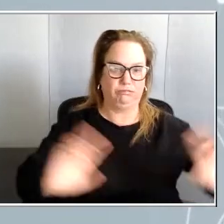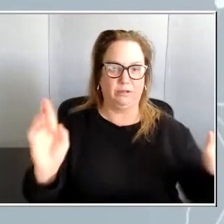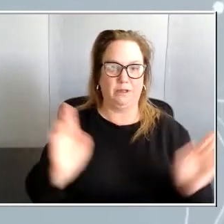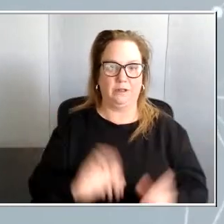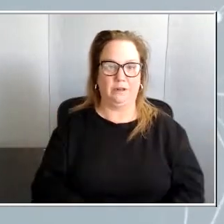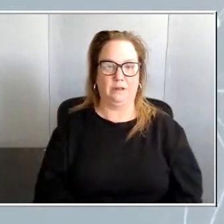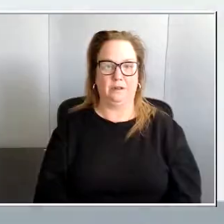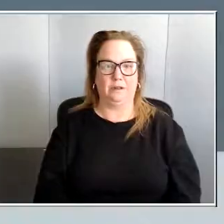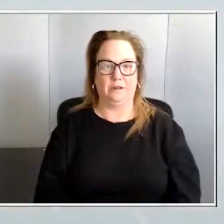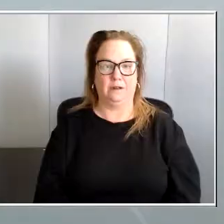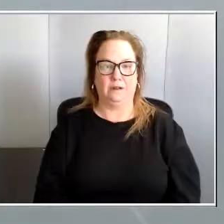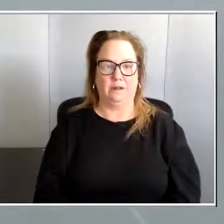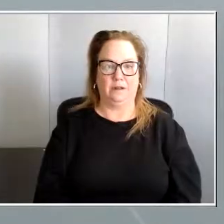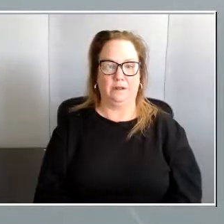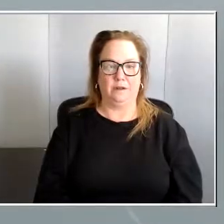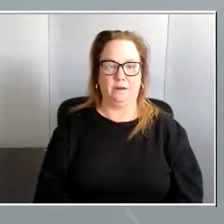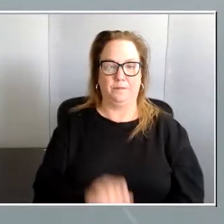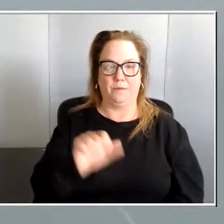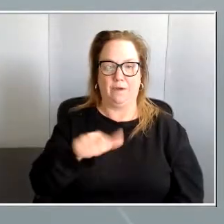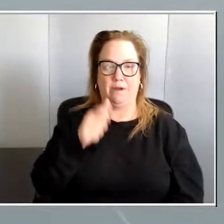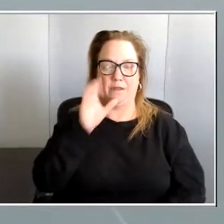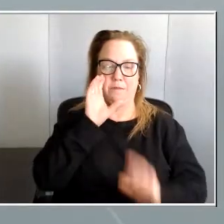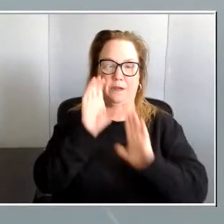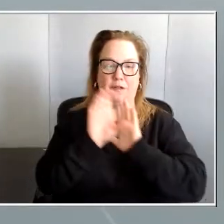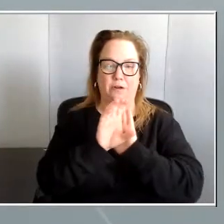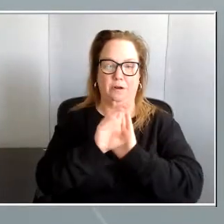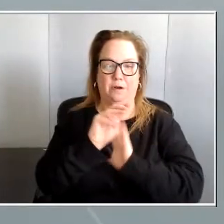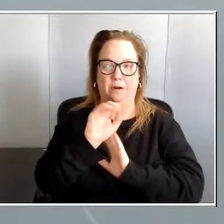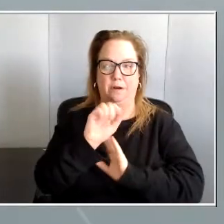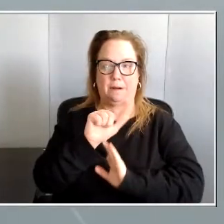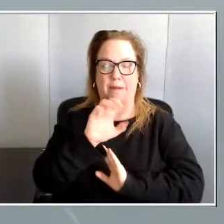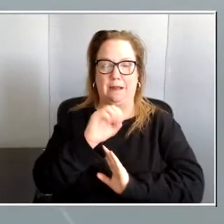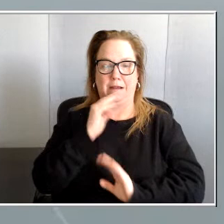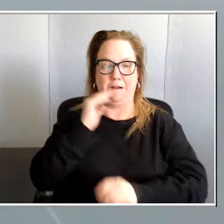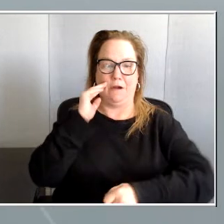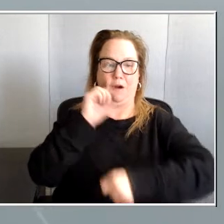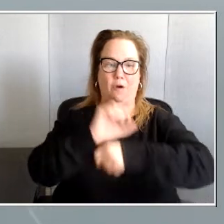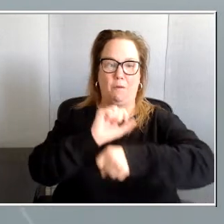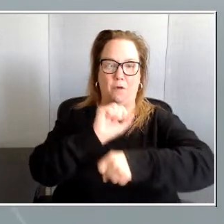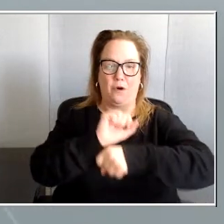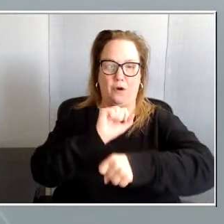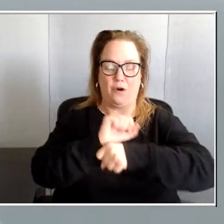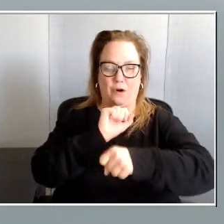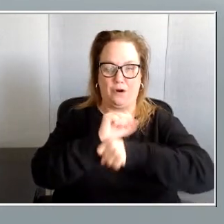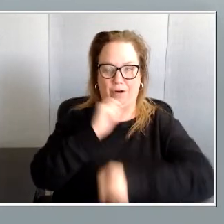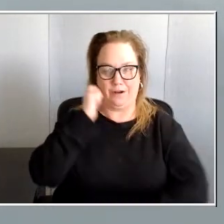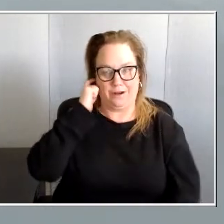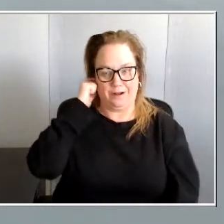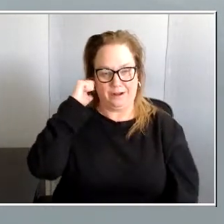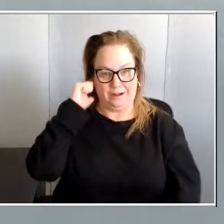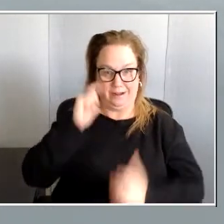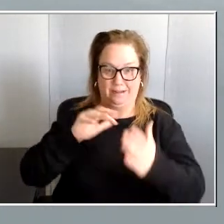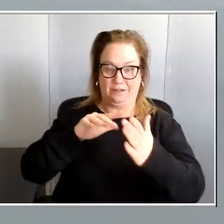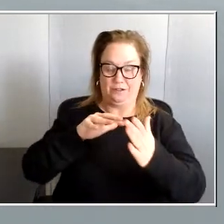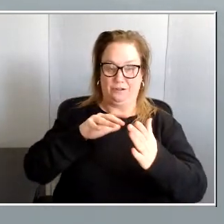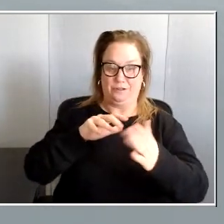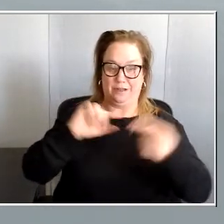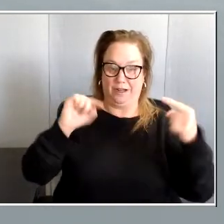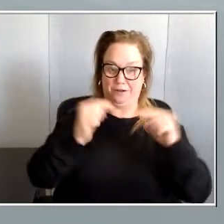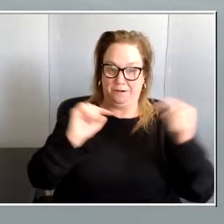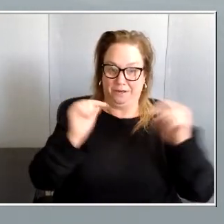well, we also have another photo. Maggie, it looks like you're doing homework here as well. Did you study your own injury?